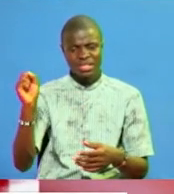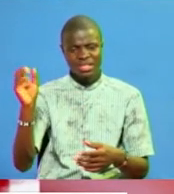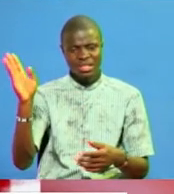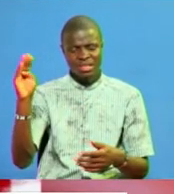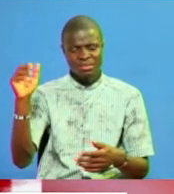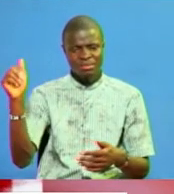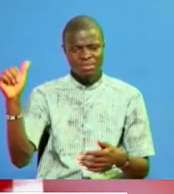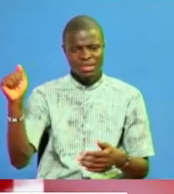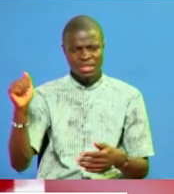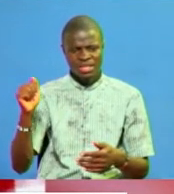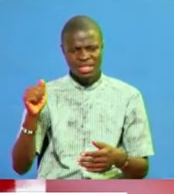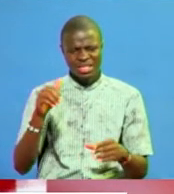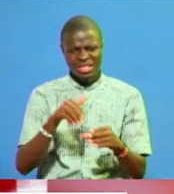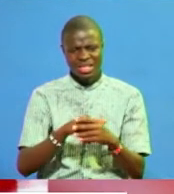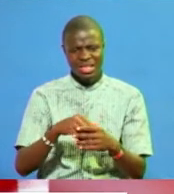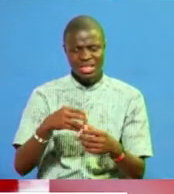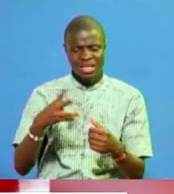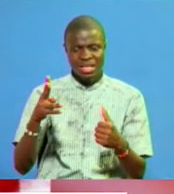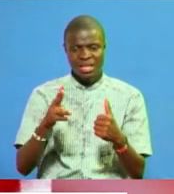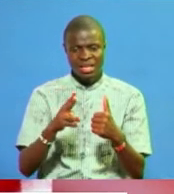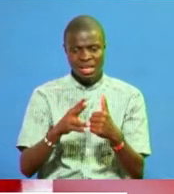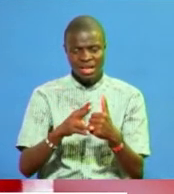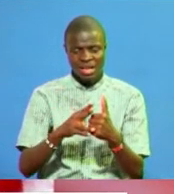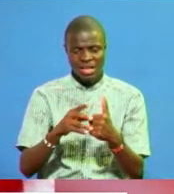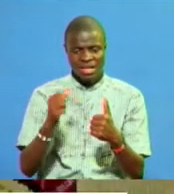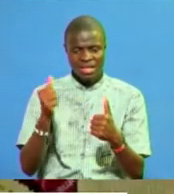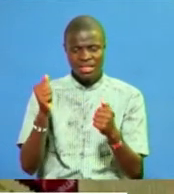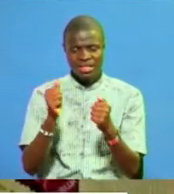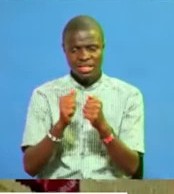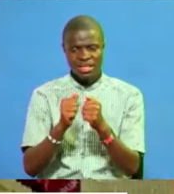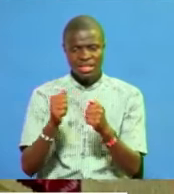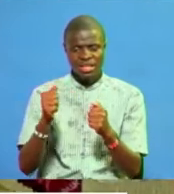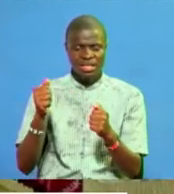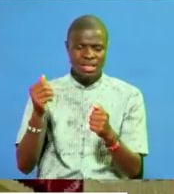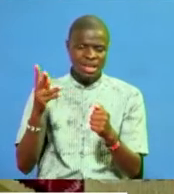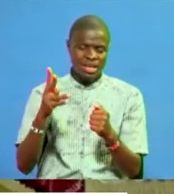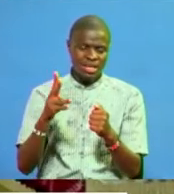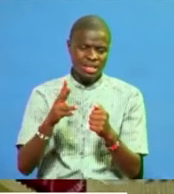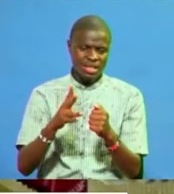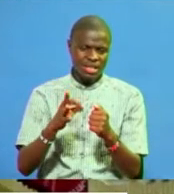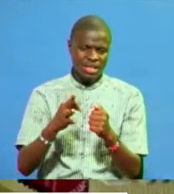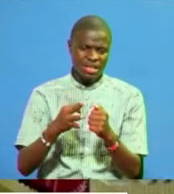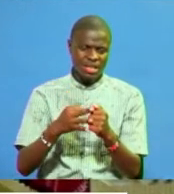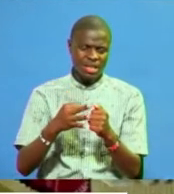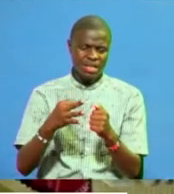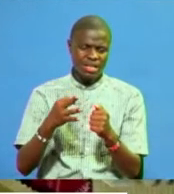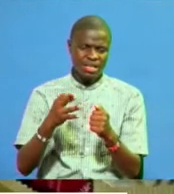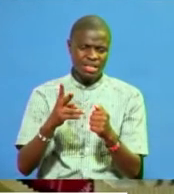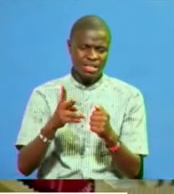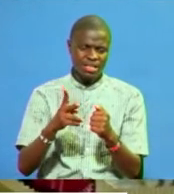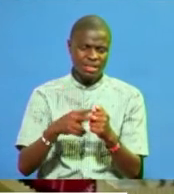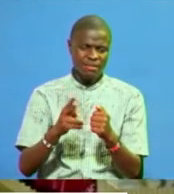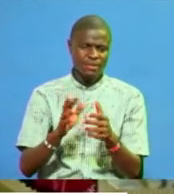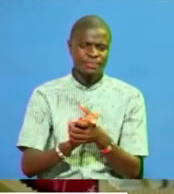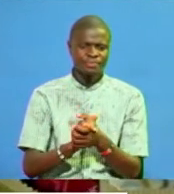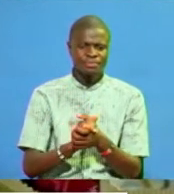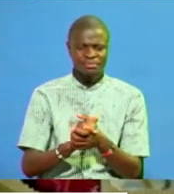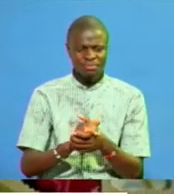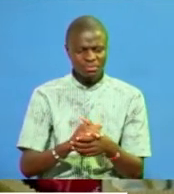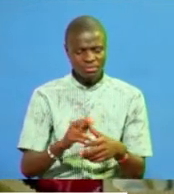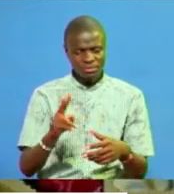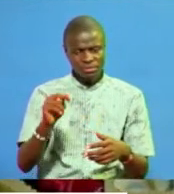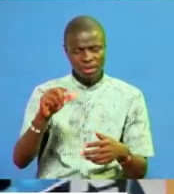nonprofit founded in 1987 in response to the AIDS epidemic. The